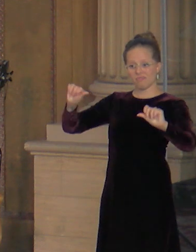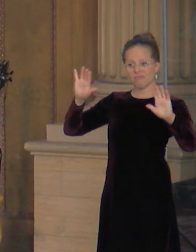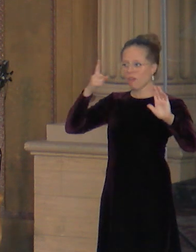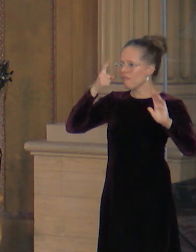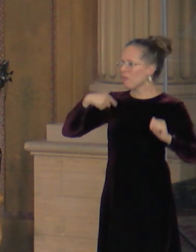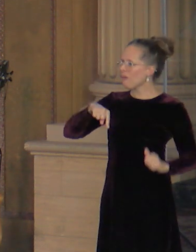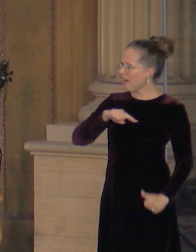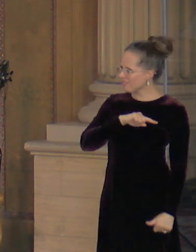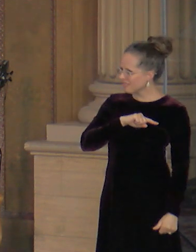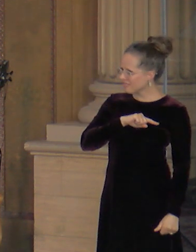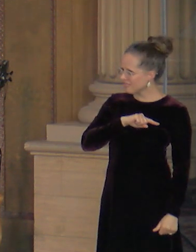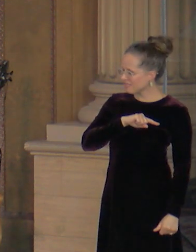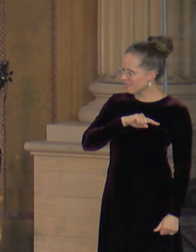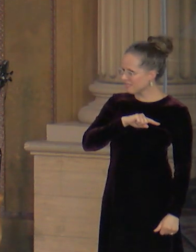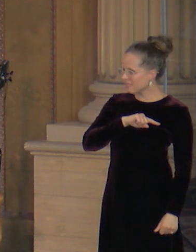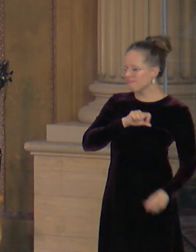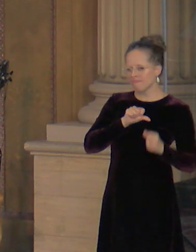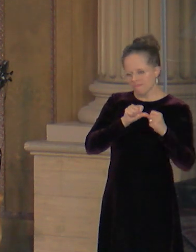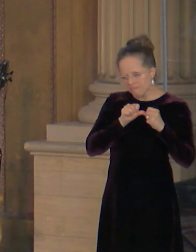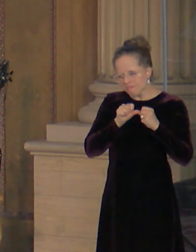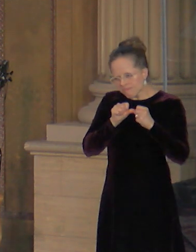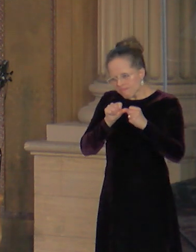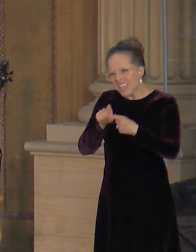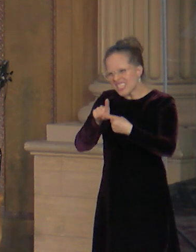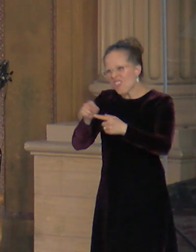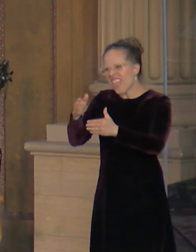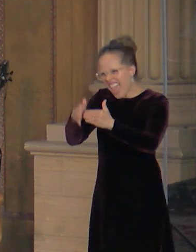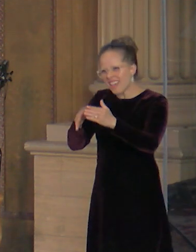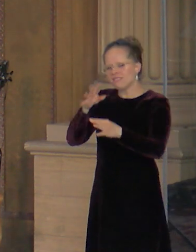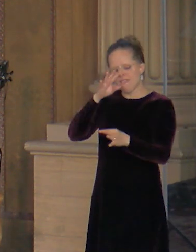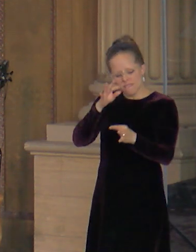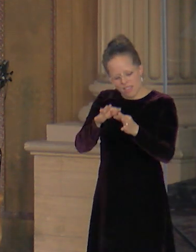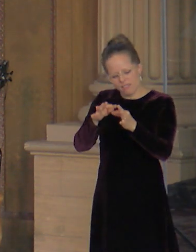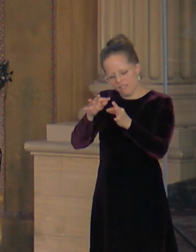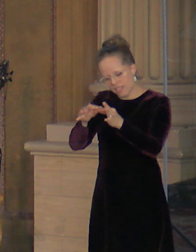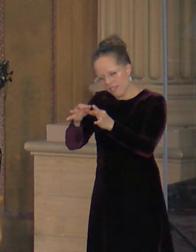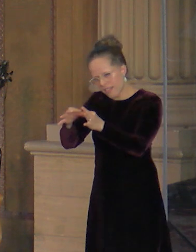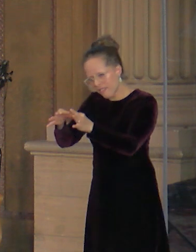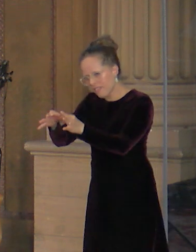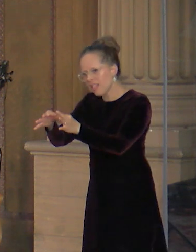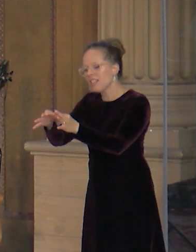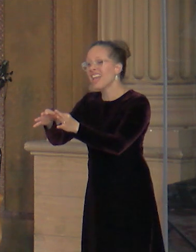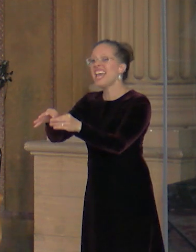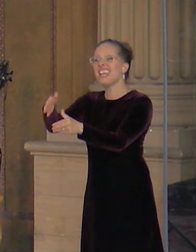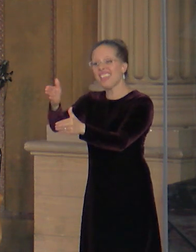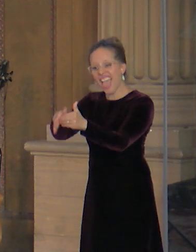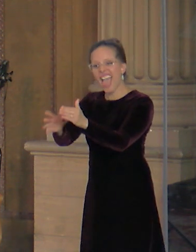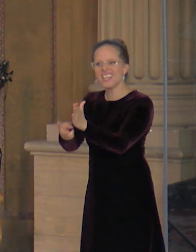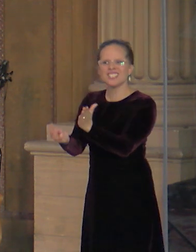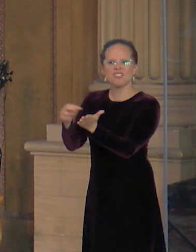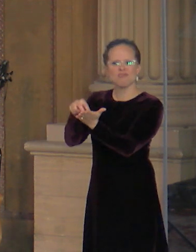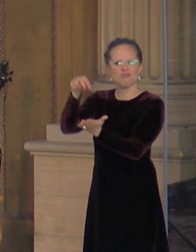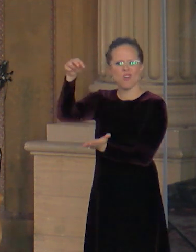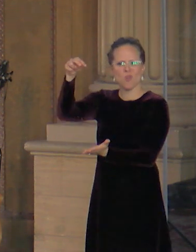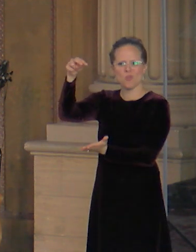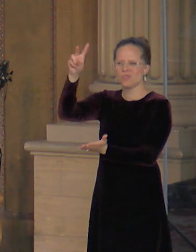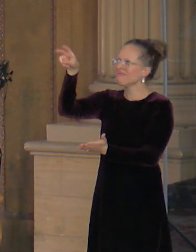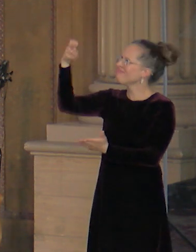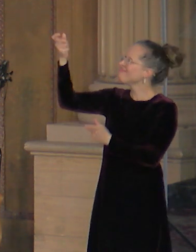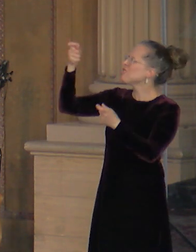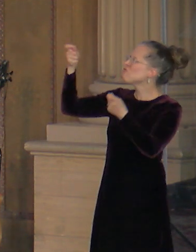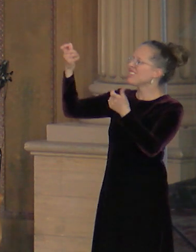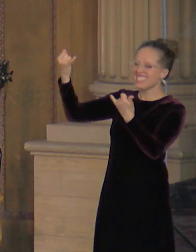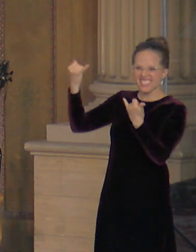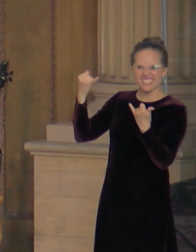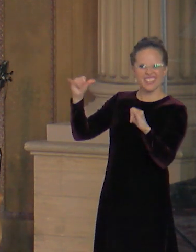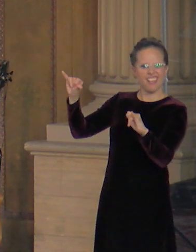having been faithful to the end he rose from the grave and he's still reigning today seated at the right hand of the throne of